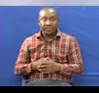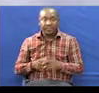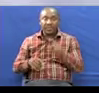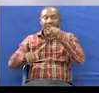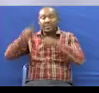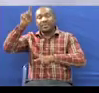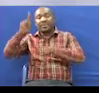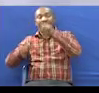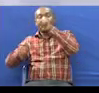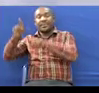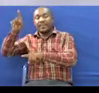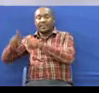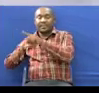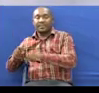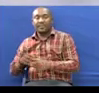of birth